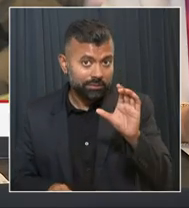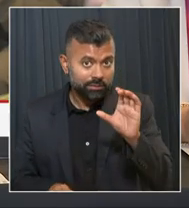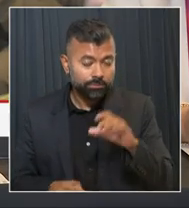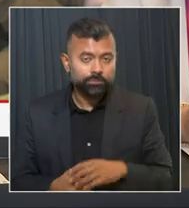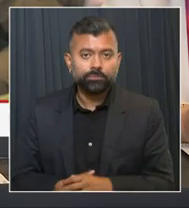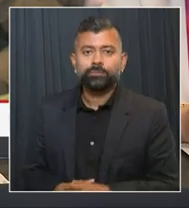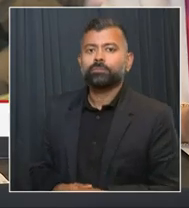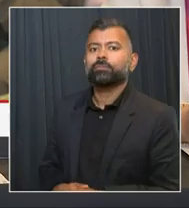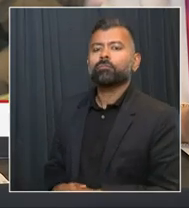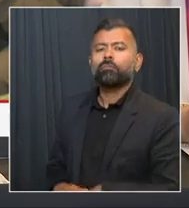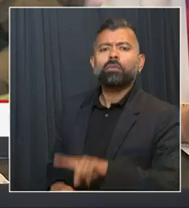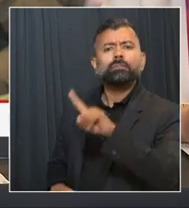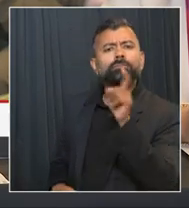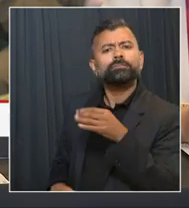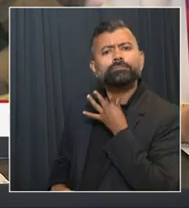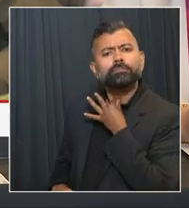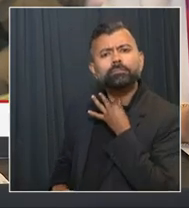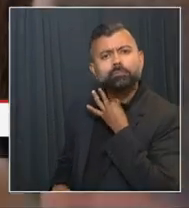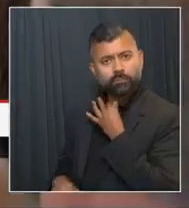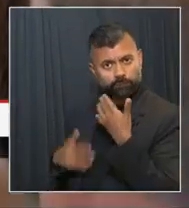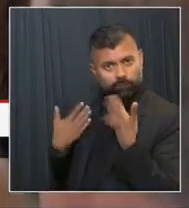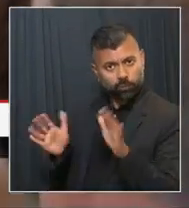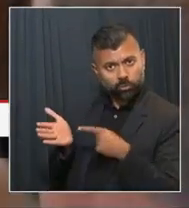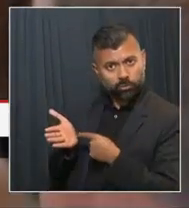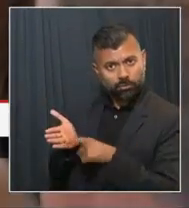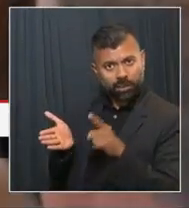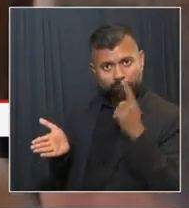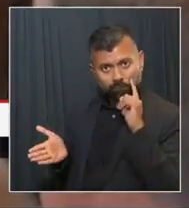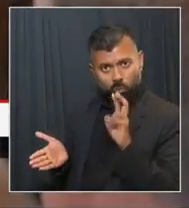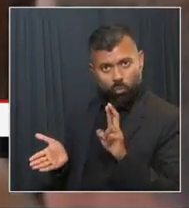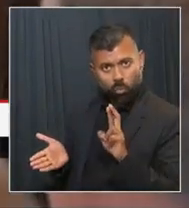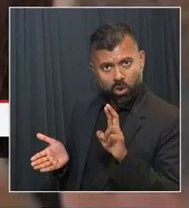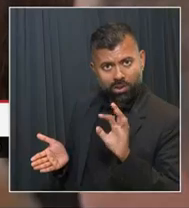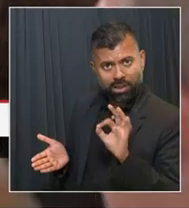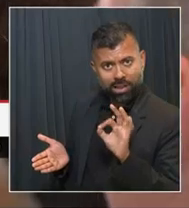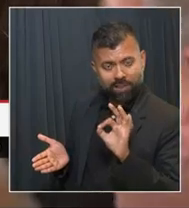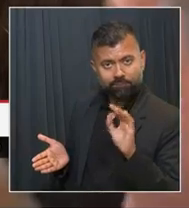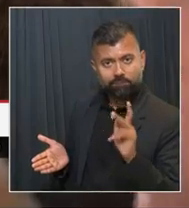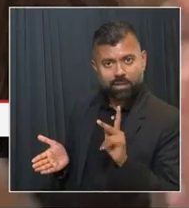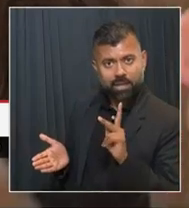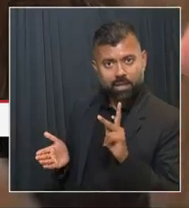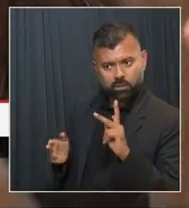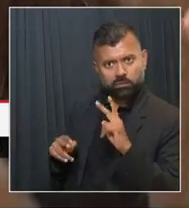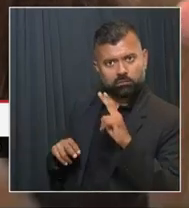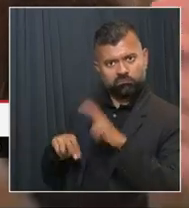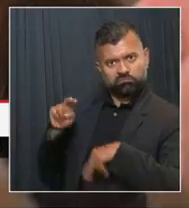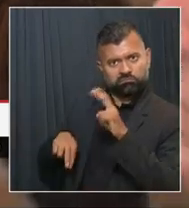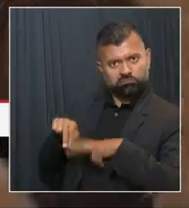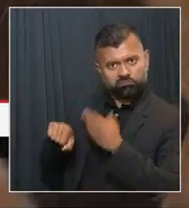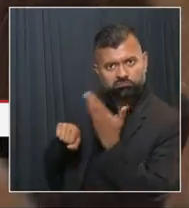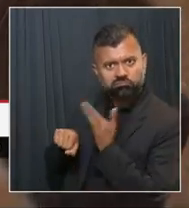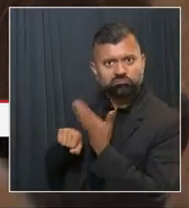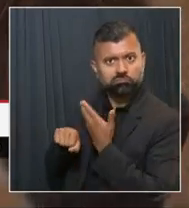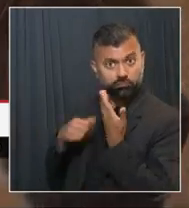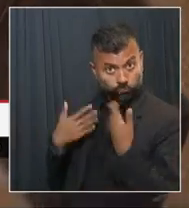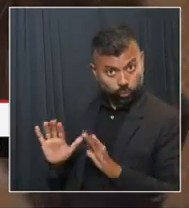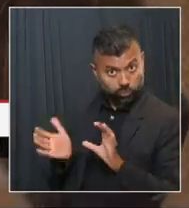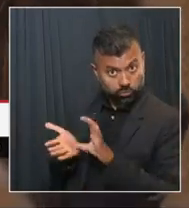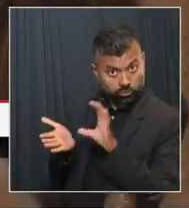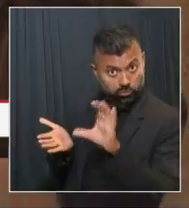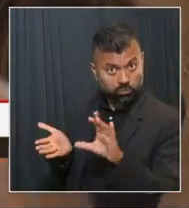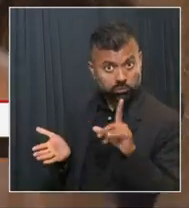for the RFK infrastructure investment are having the ballpark fee continued for